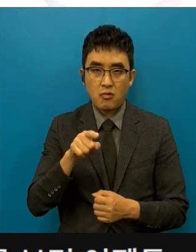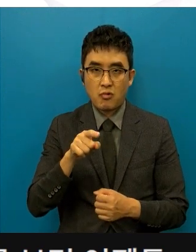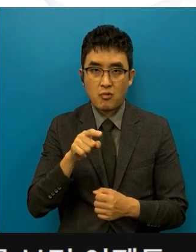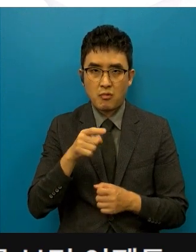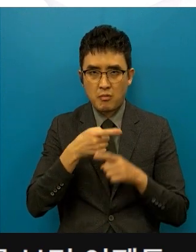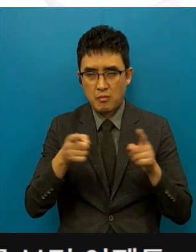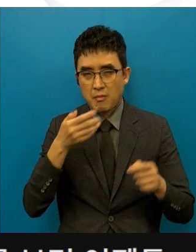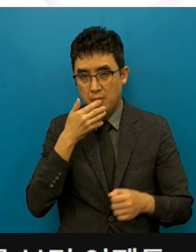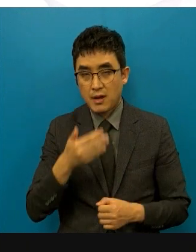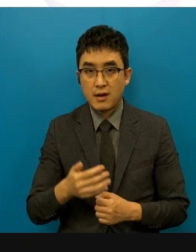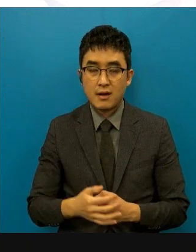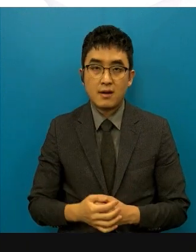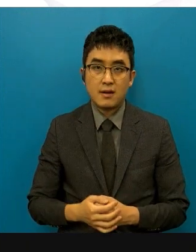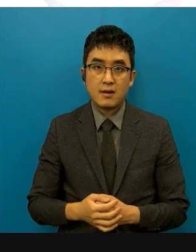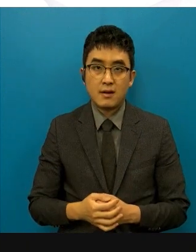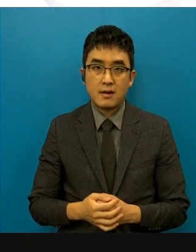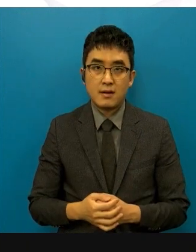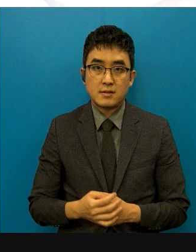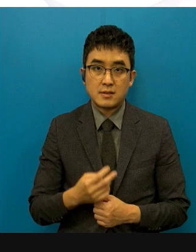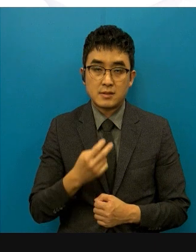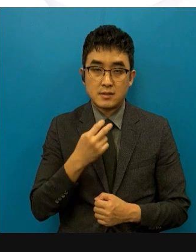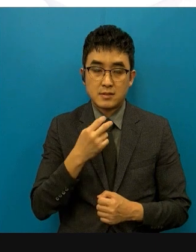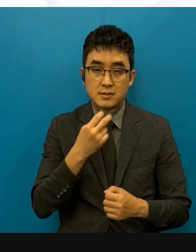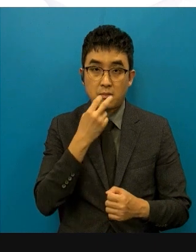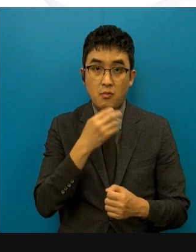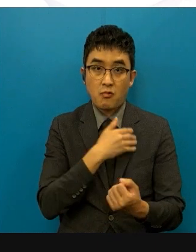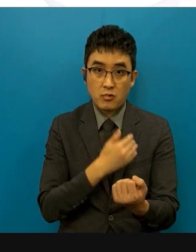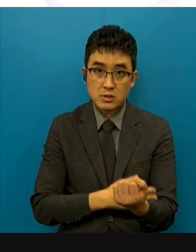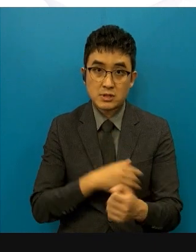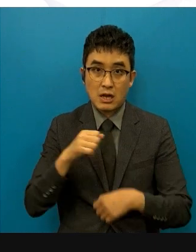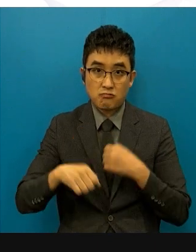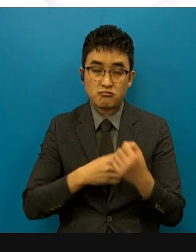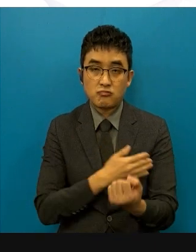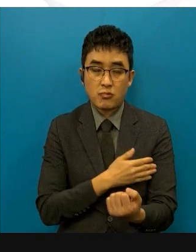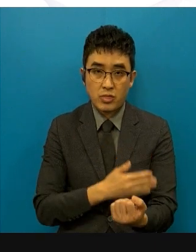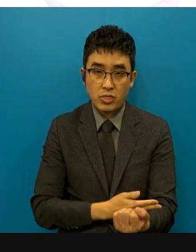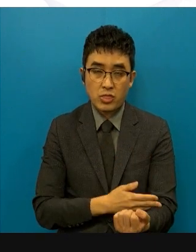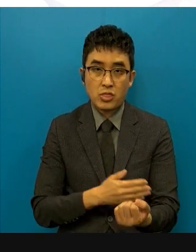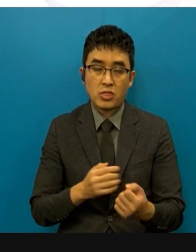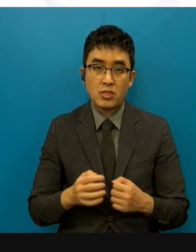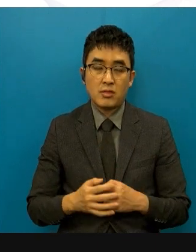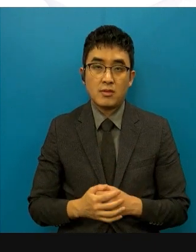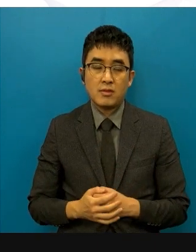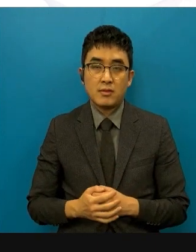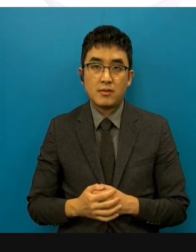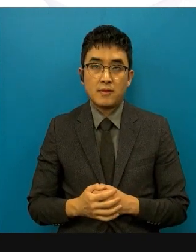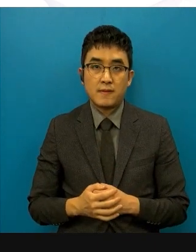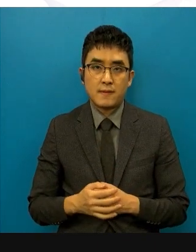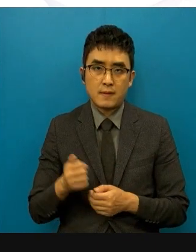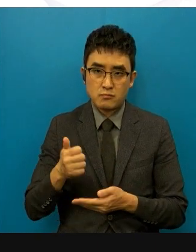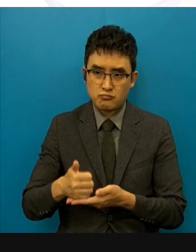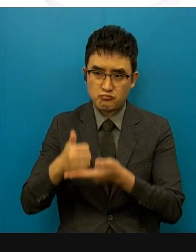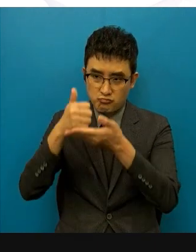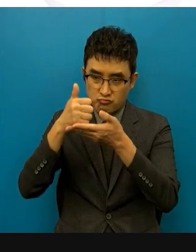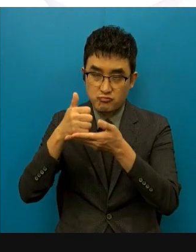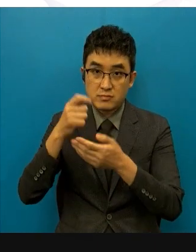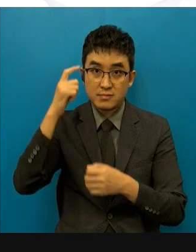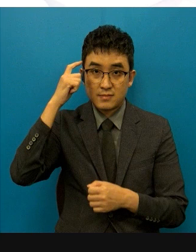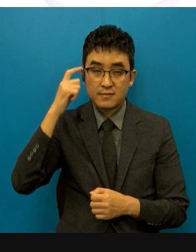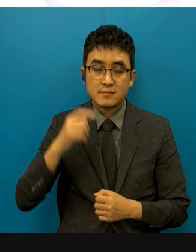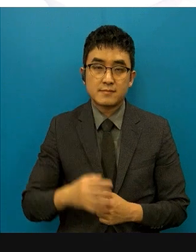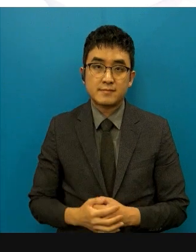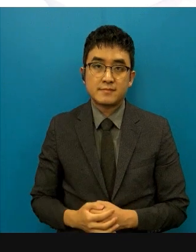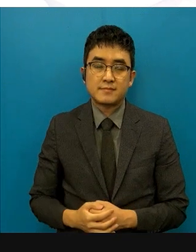right against the right to life. The personal autonomy that is expressed in the form of the decision